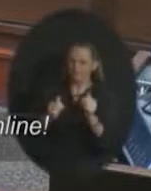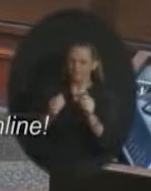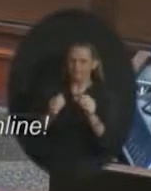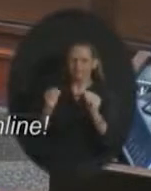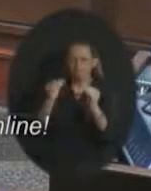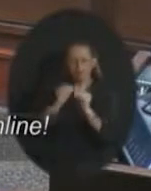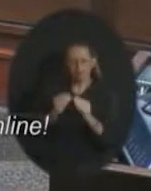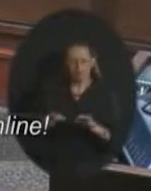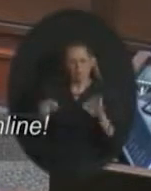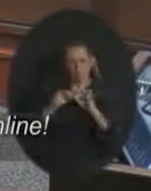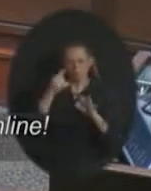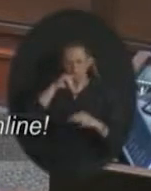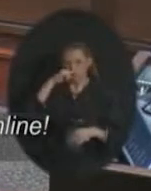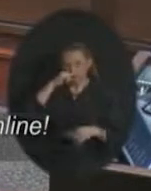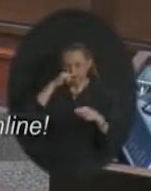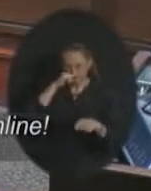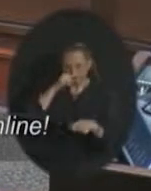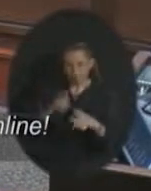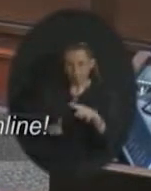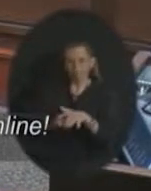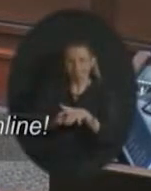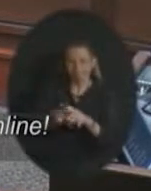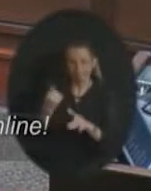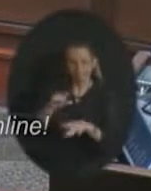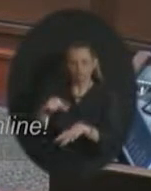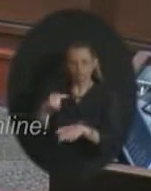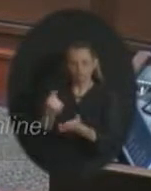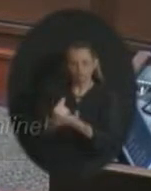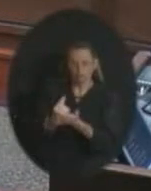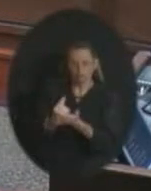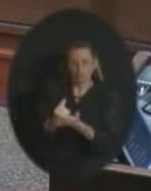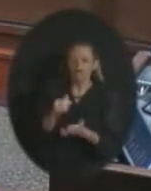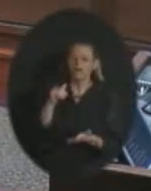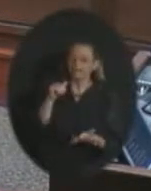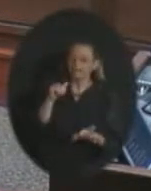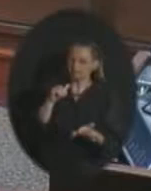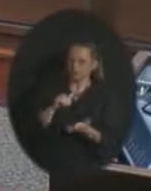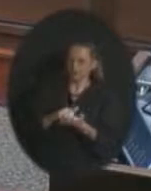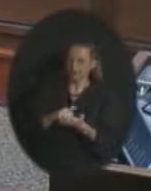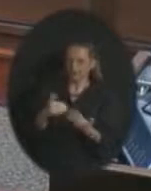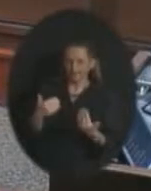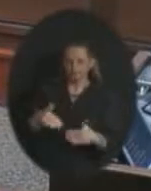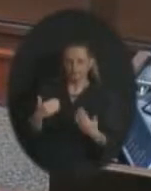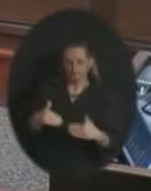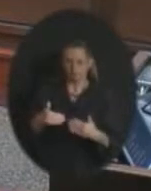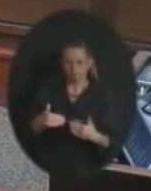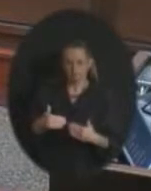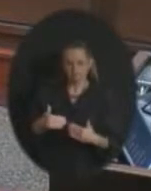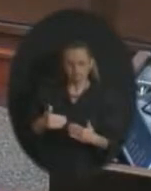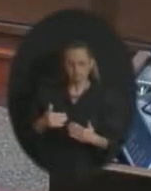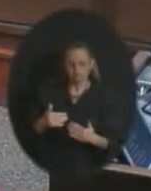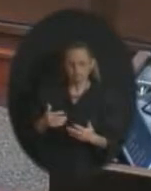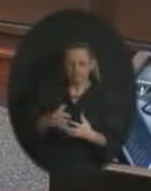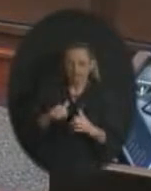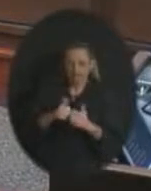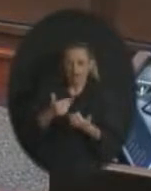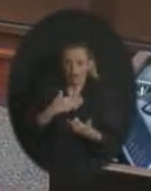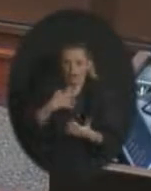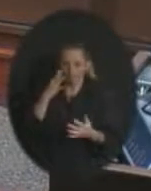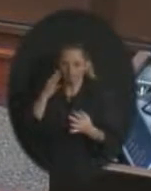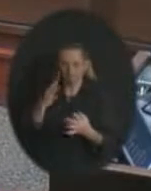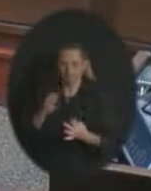so that weighs very heavily on my decision, and I don't look forward to making this decision. Yes.